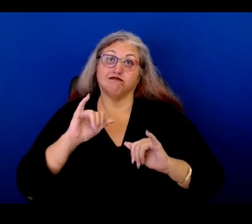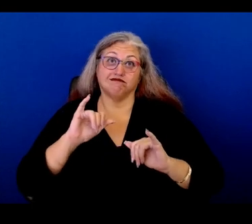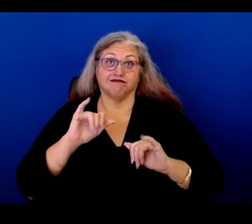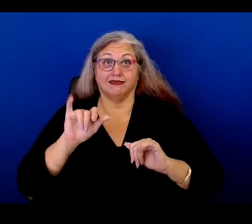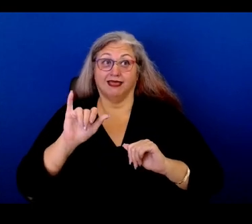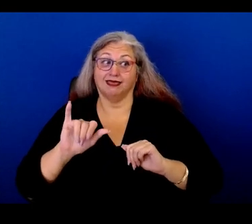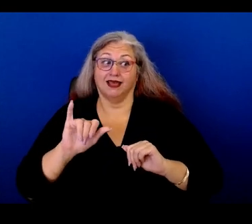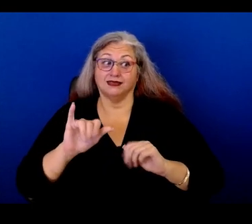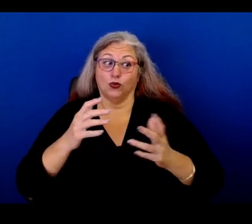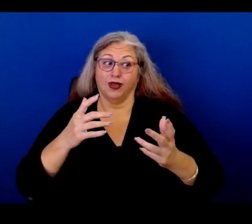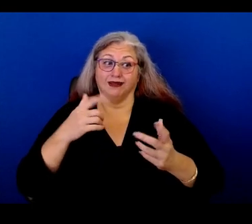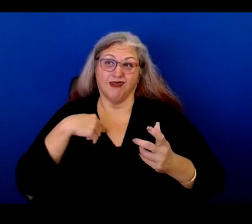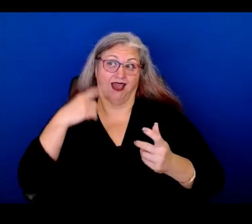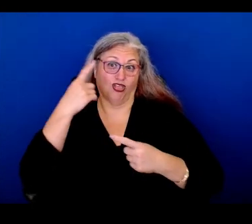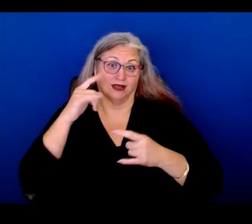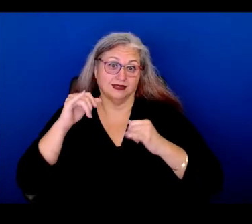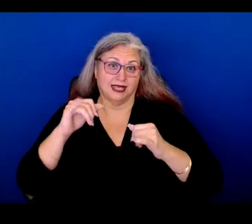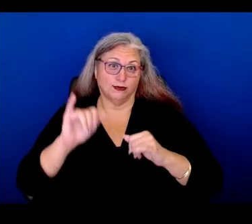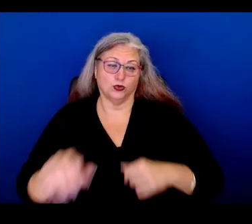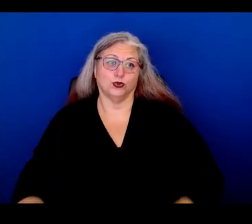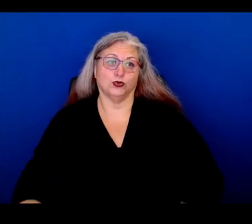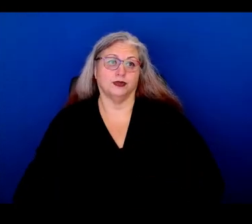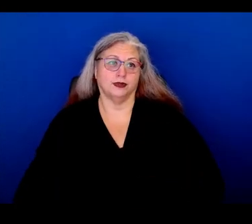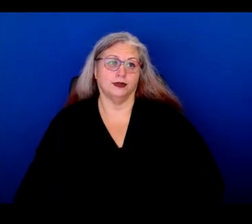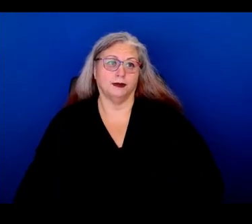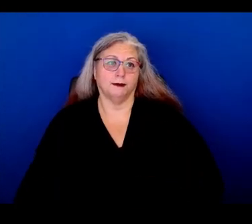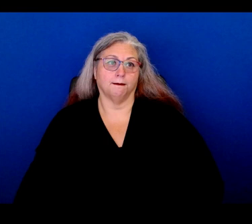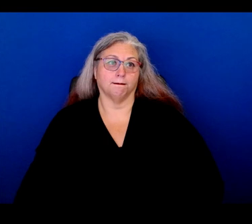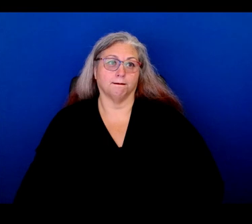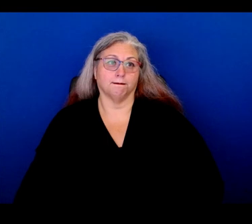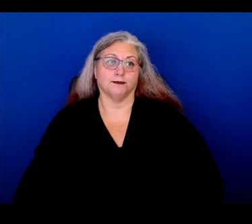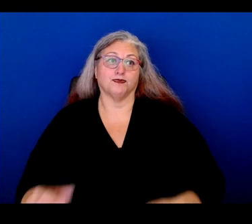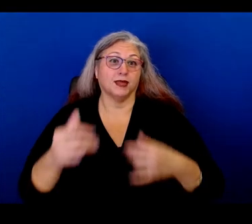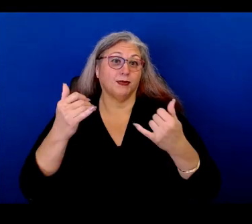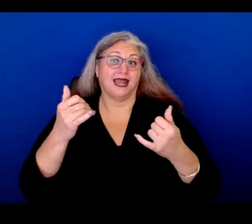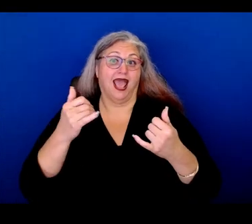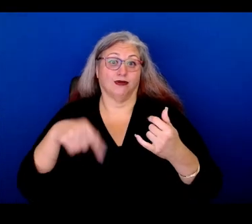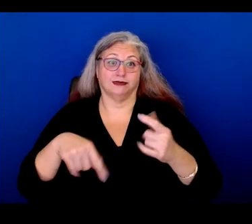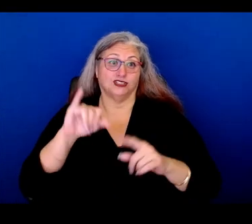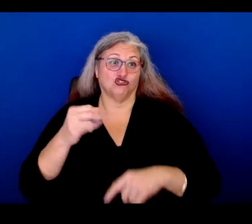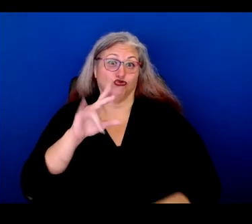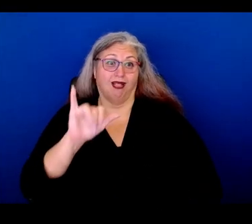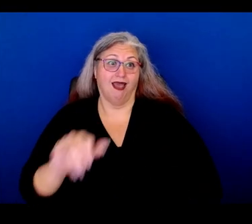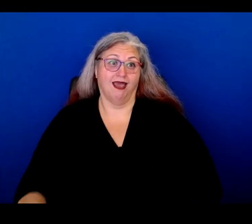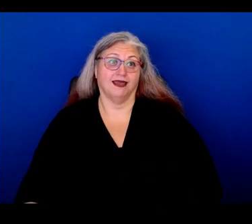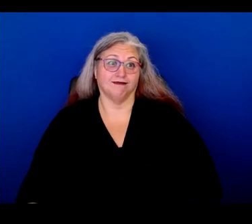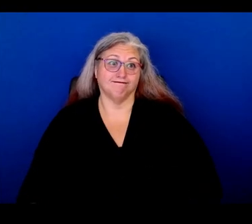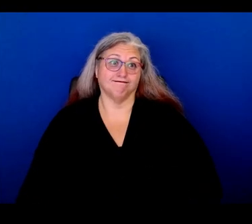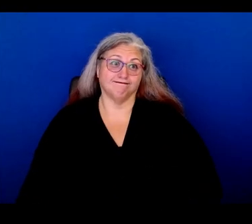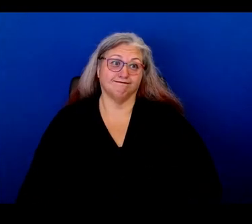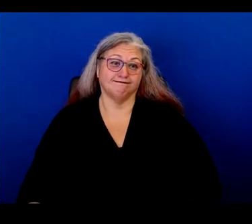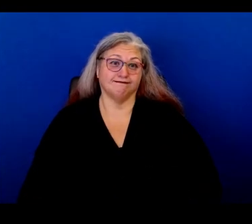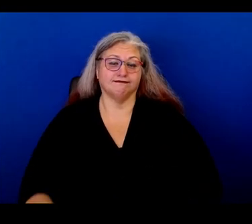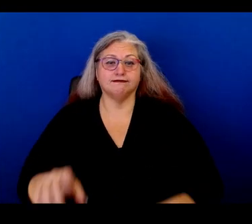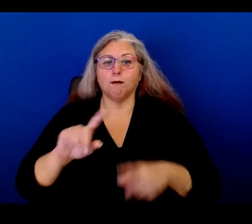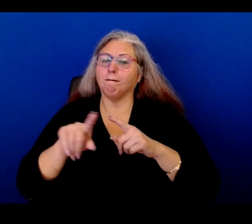exactly what I was thinking too, you know, but now we're in July. So yeah. So